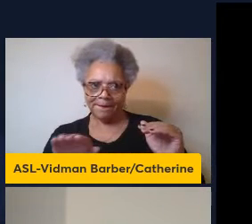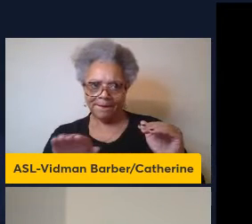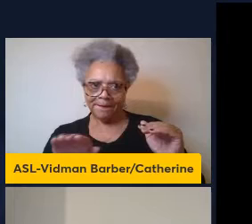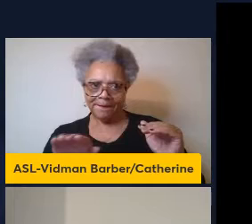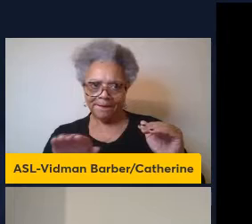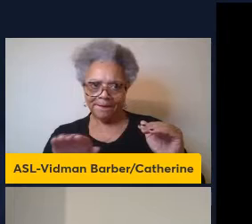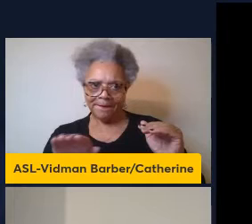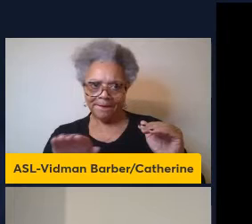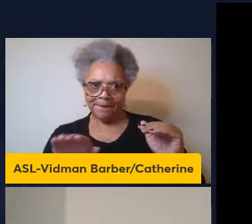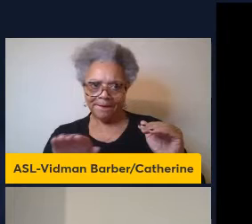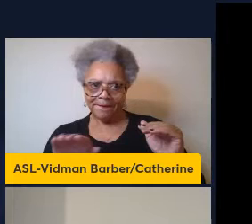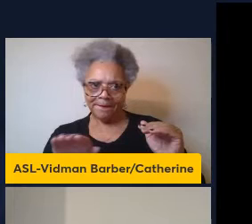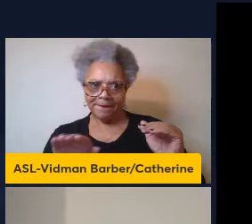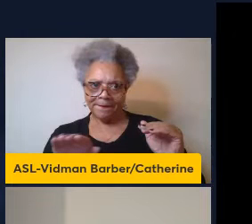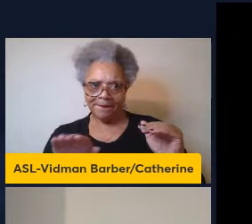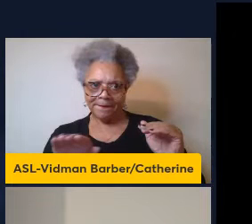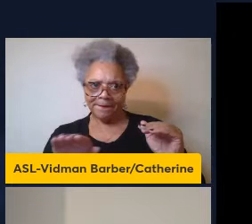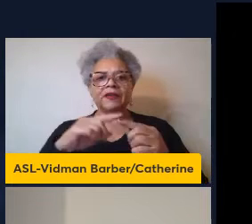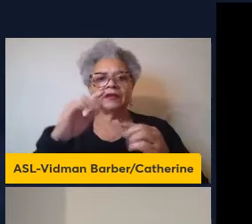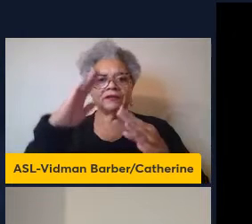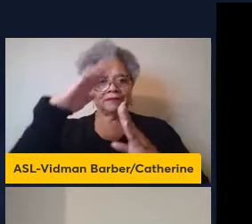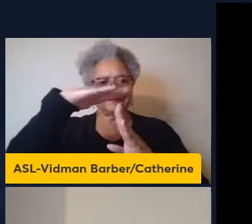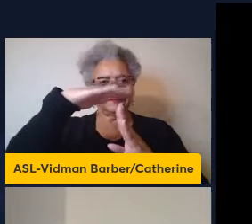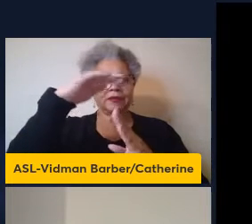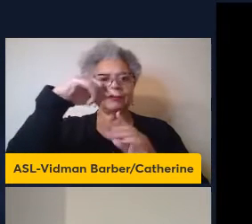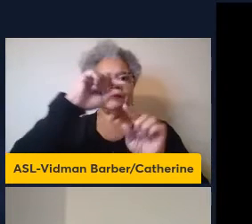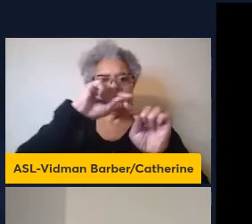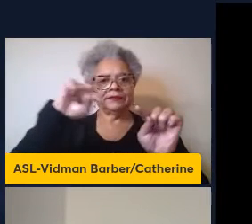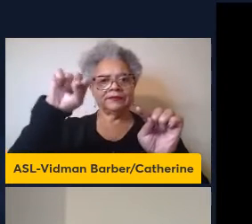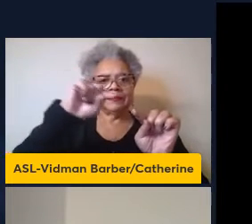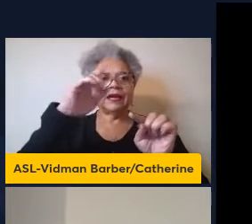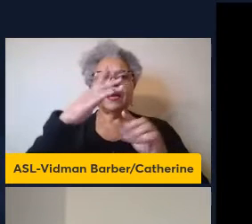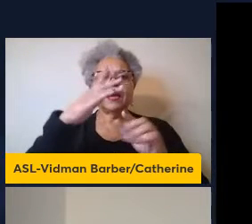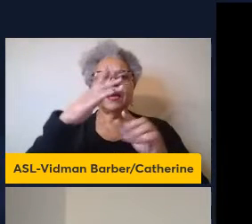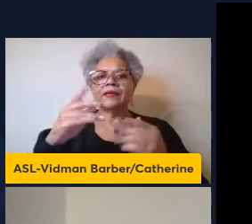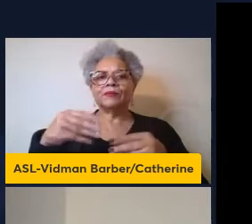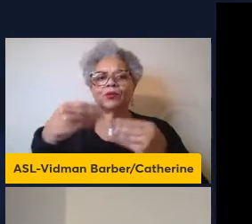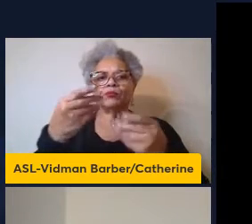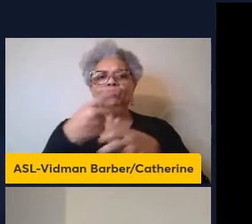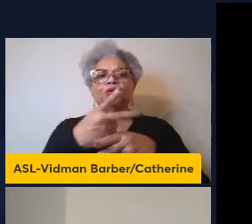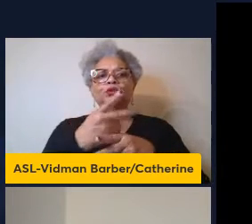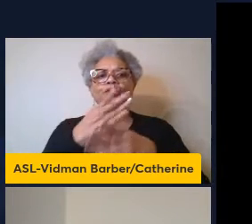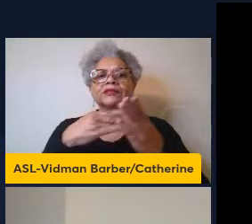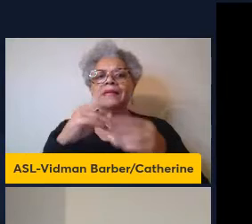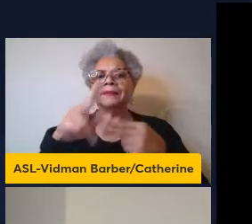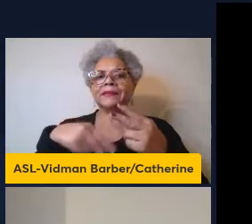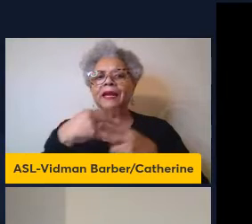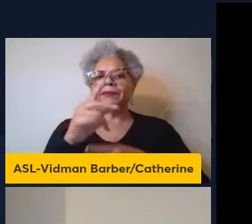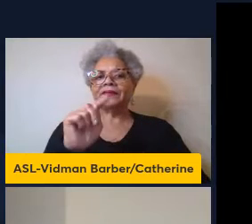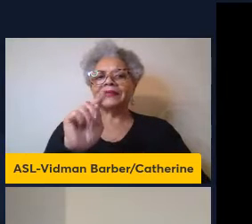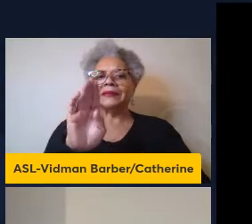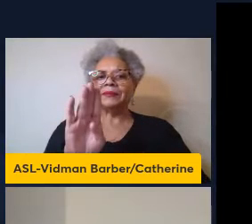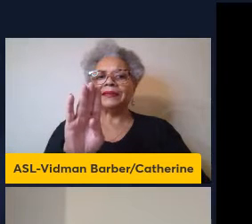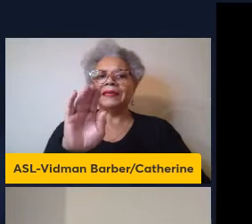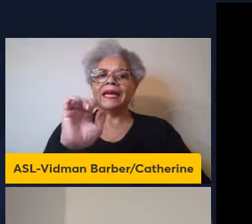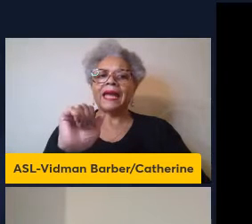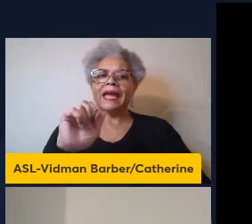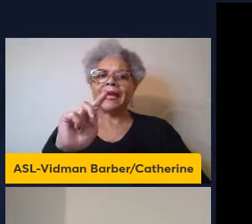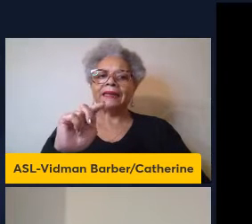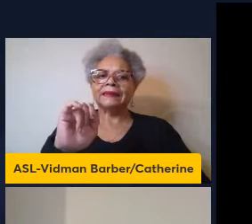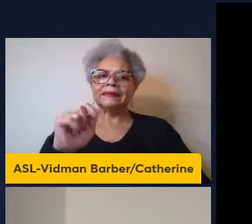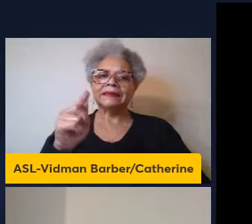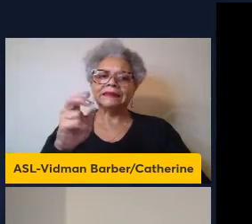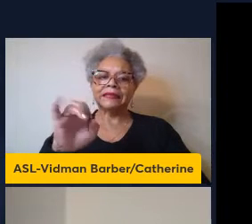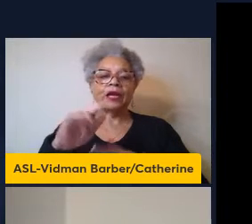have an antigen-presenting cell here that is presenting some kind of antigen. You can imagine this is a TB antigen. And what we wanted to know was what types of T